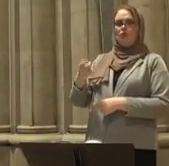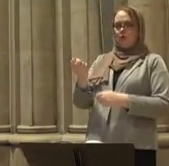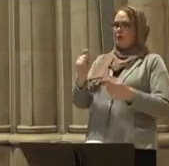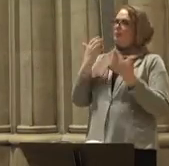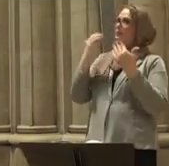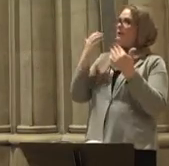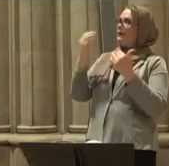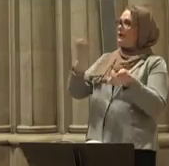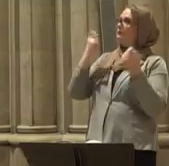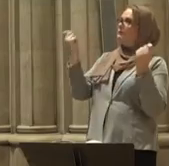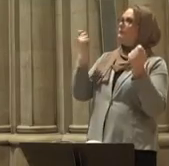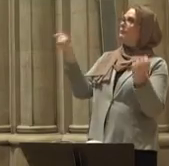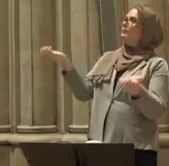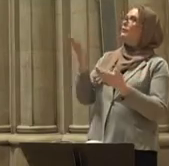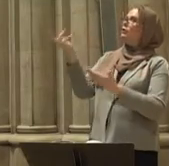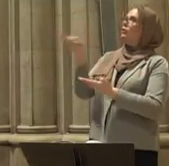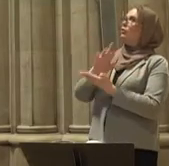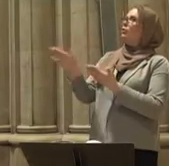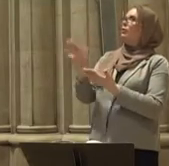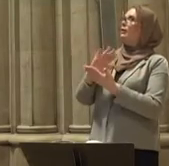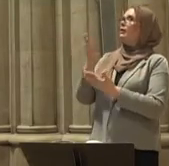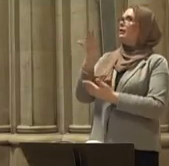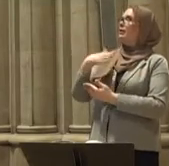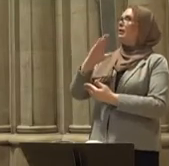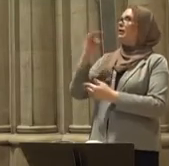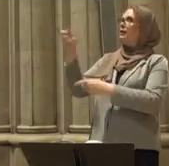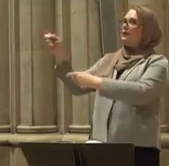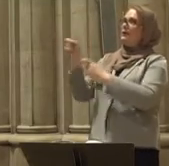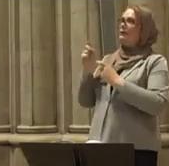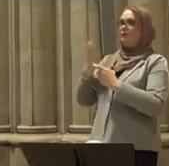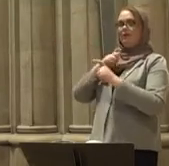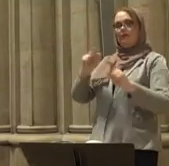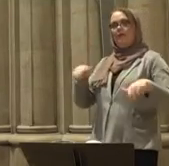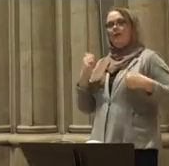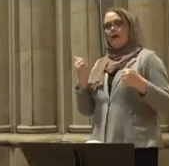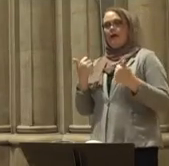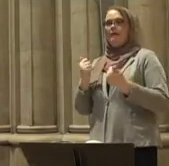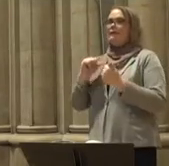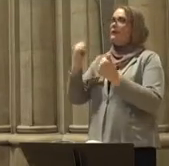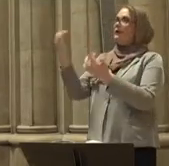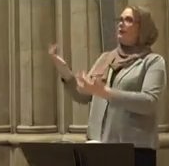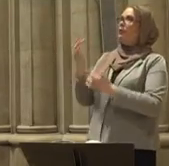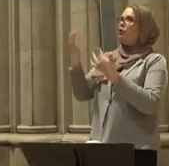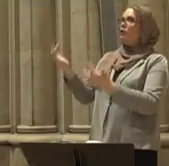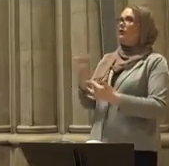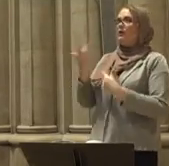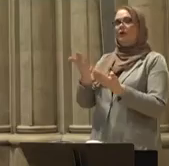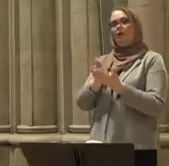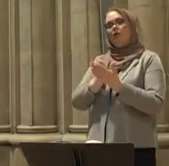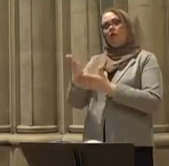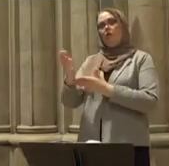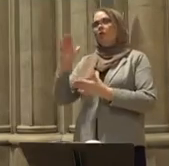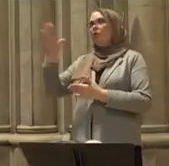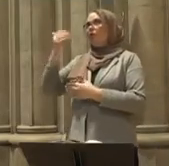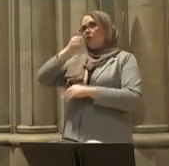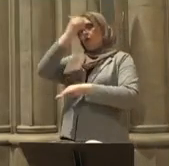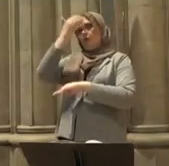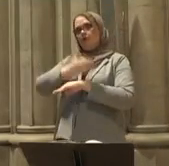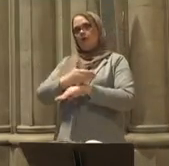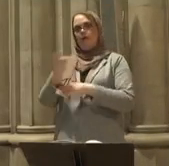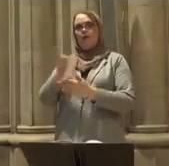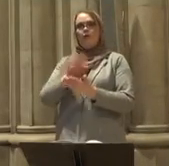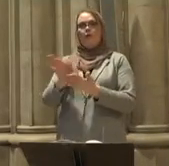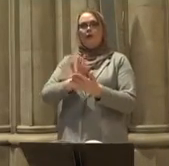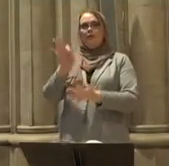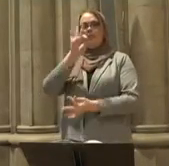holy God, source of life and fountain of mercy. For with your co-eternal Son and Holy Spirit, you are one God, one